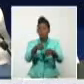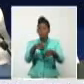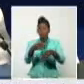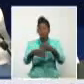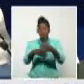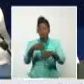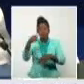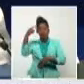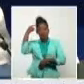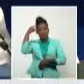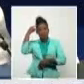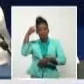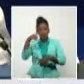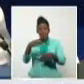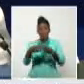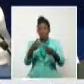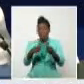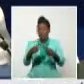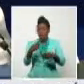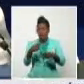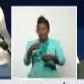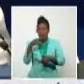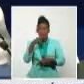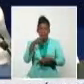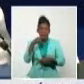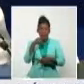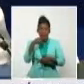and she was being treated with dialysis.